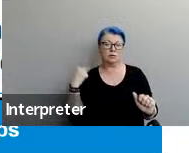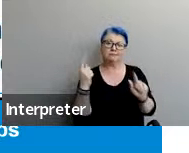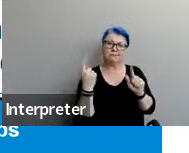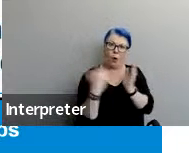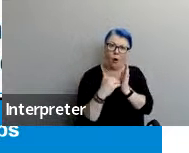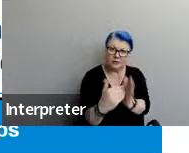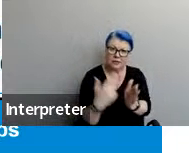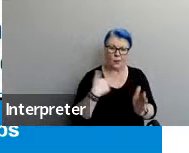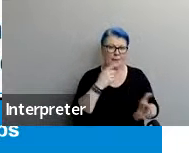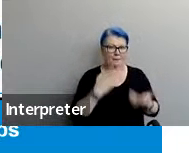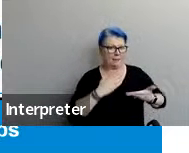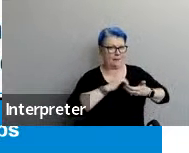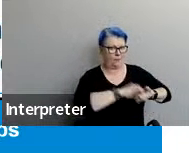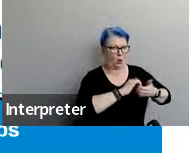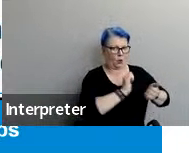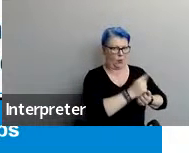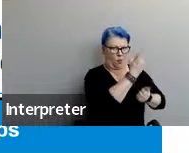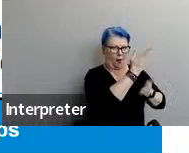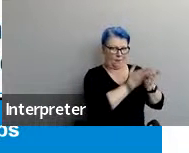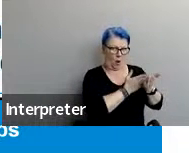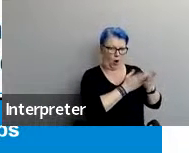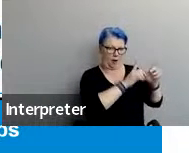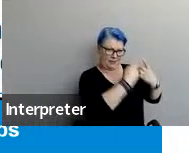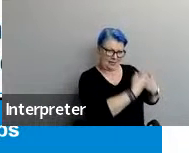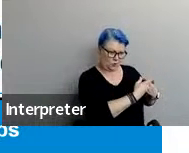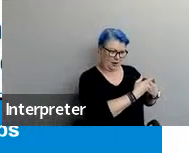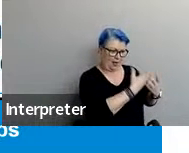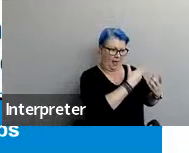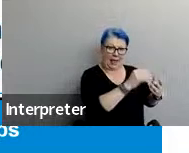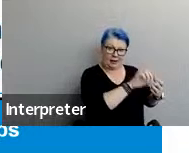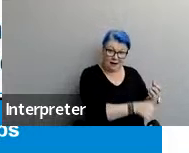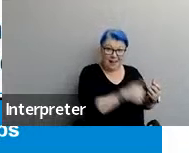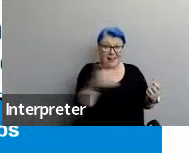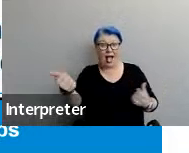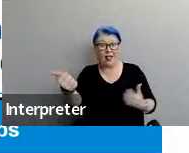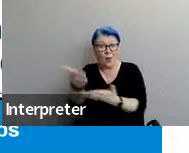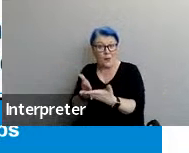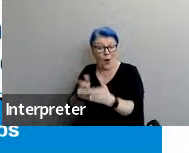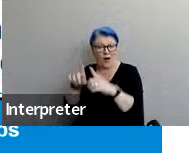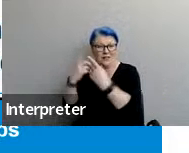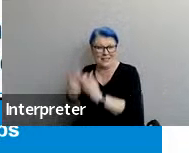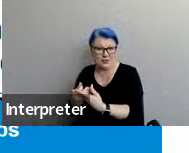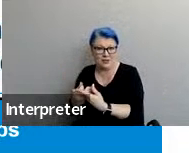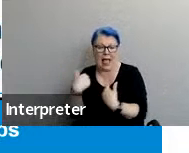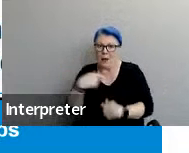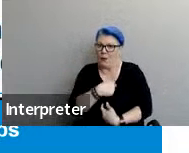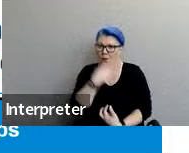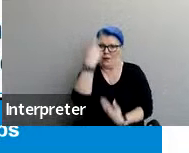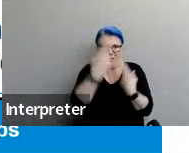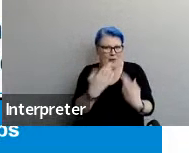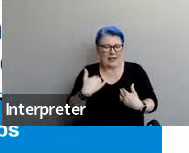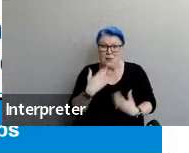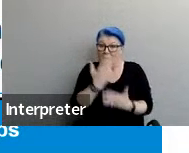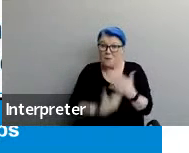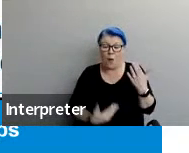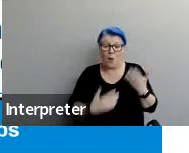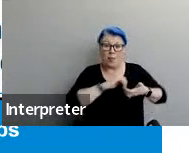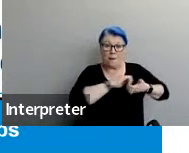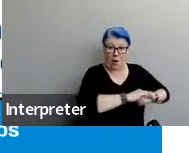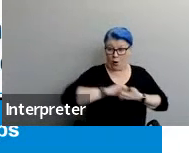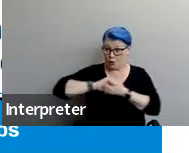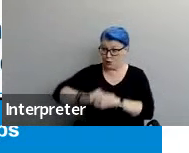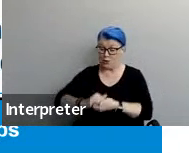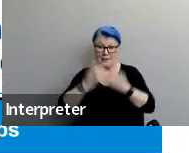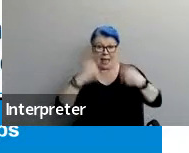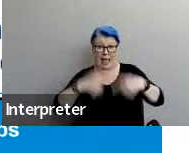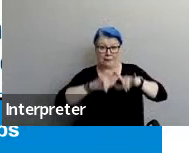be partnering in one part of the district and in another part of the district, and we don't know that we have both of those partnerships going. So really kind